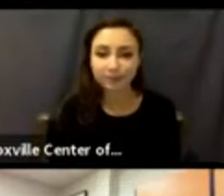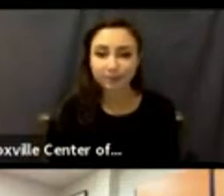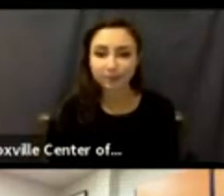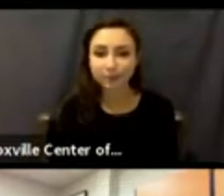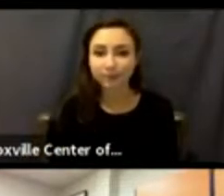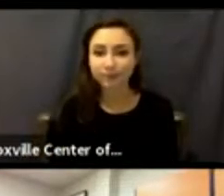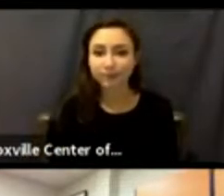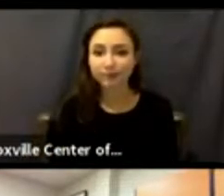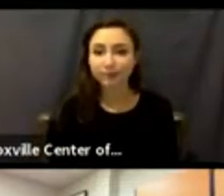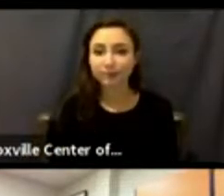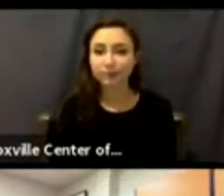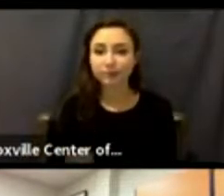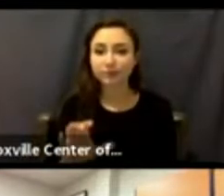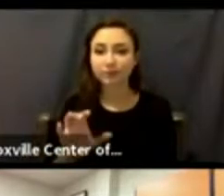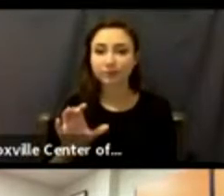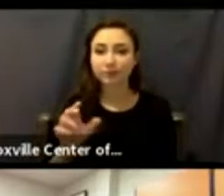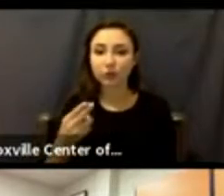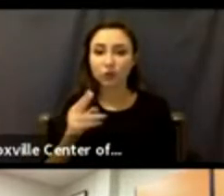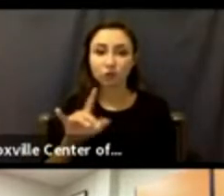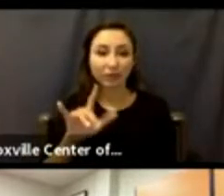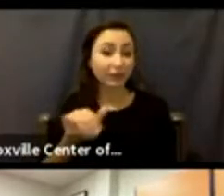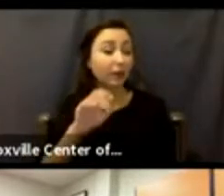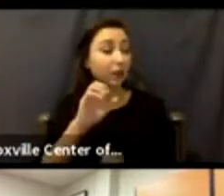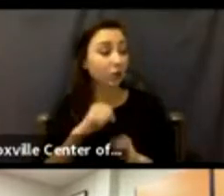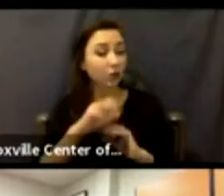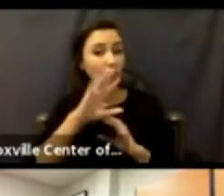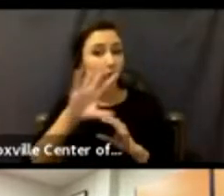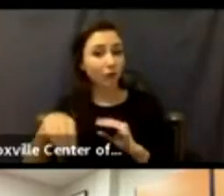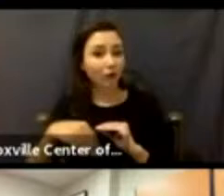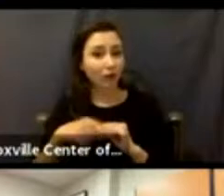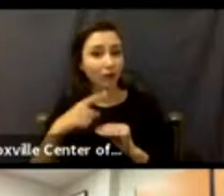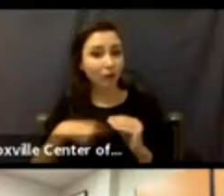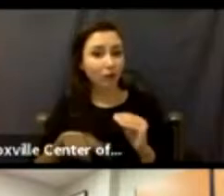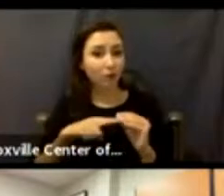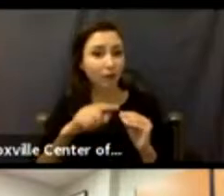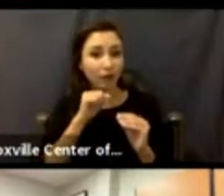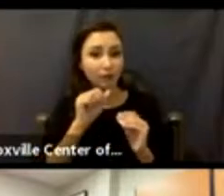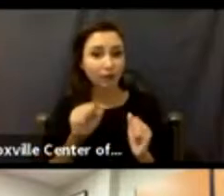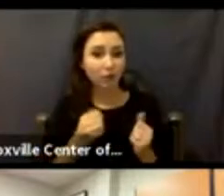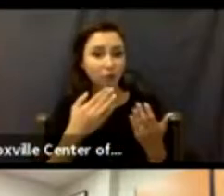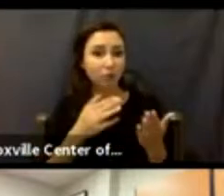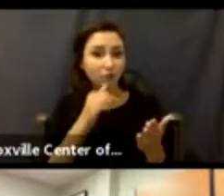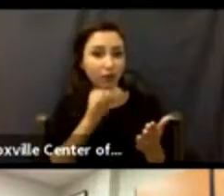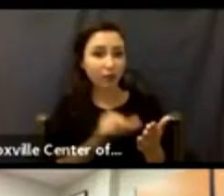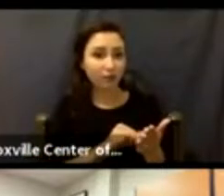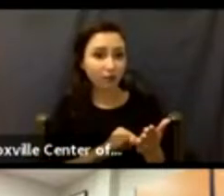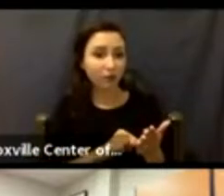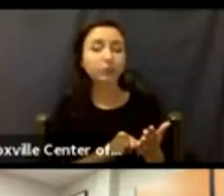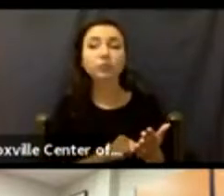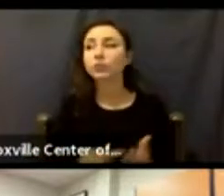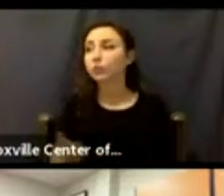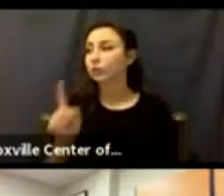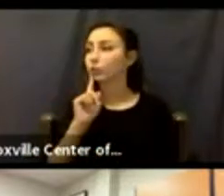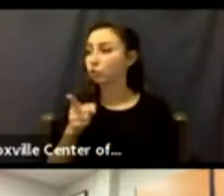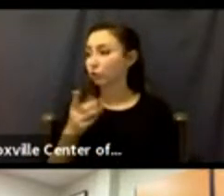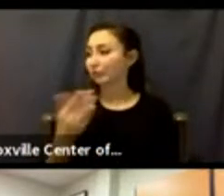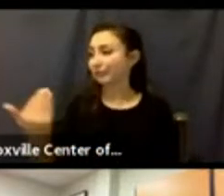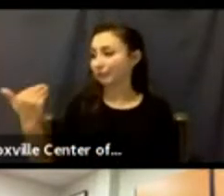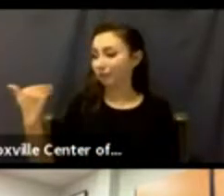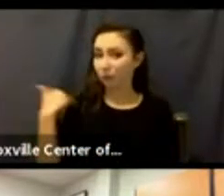Dr. Buchanan, can we add on that about not providing letters? Oh, sure. In addition to that, we were in the